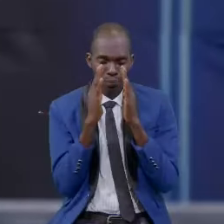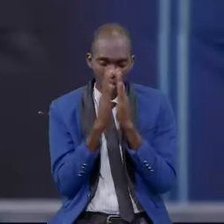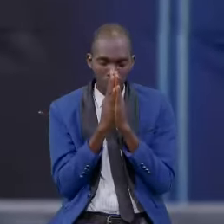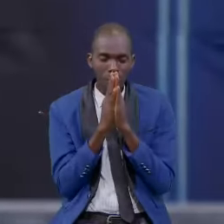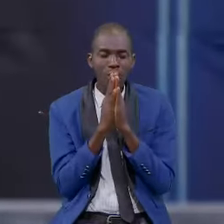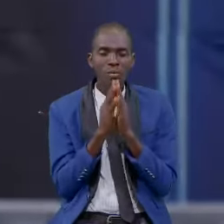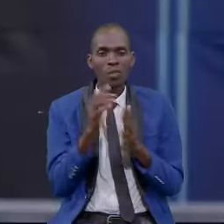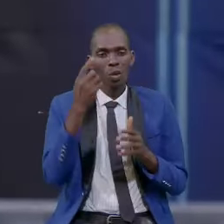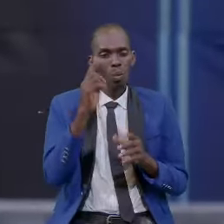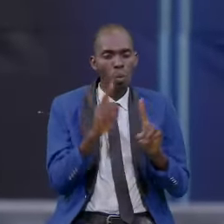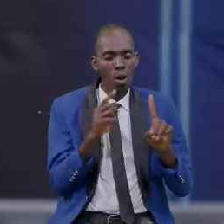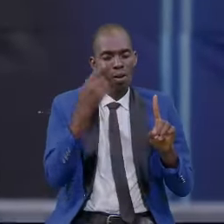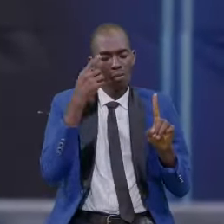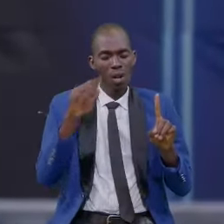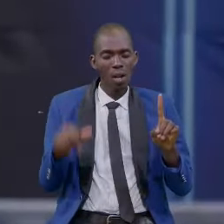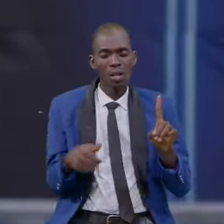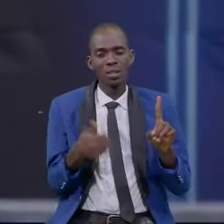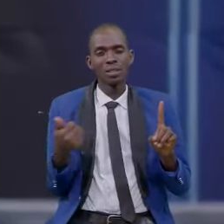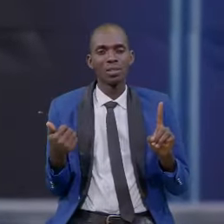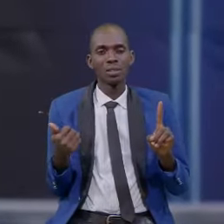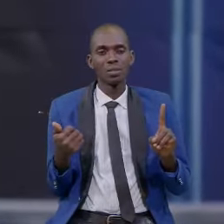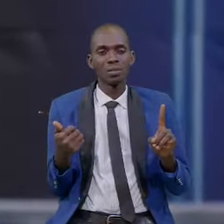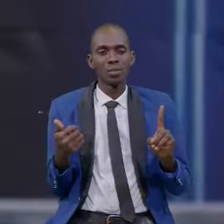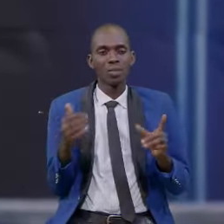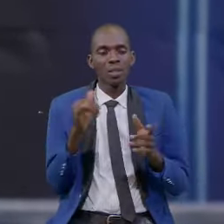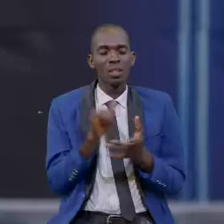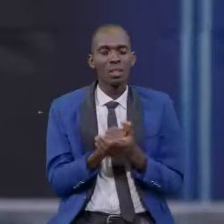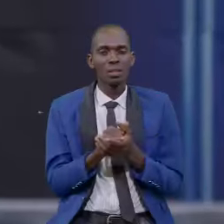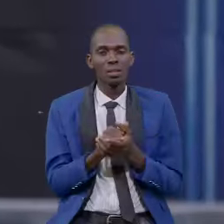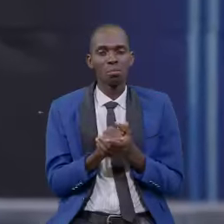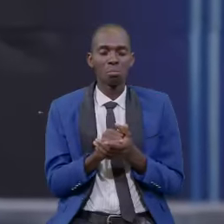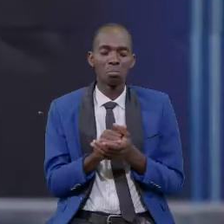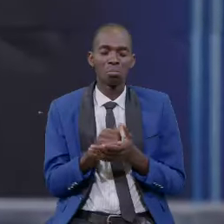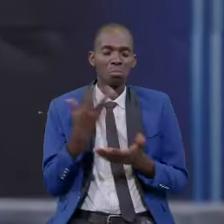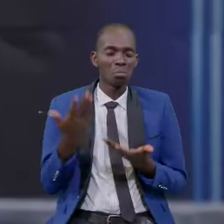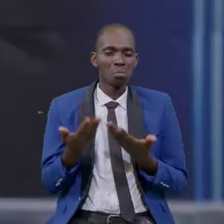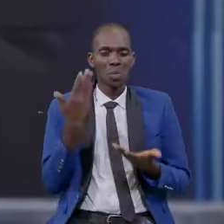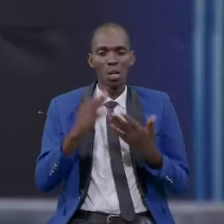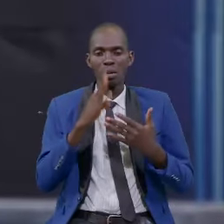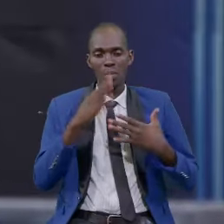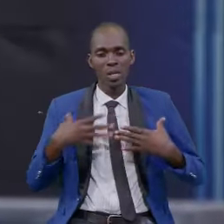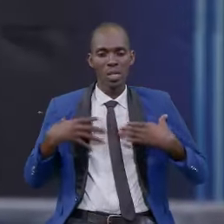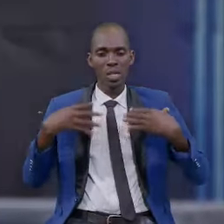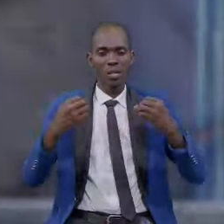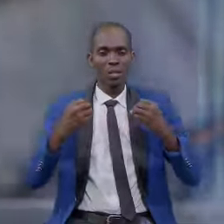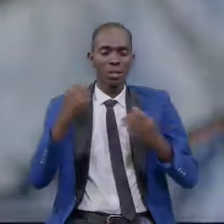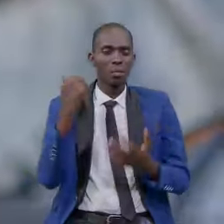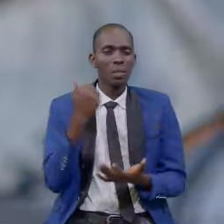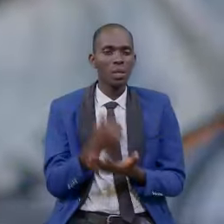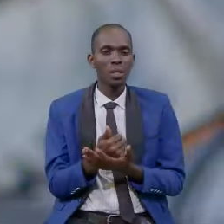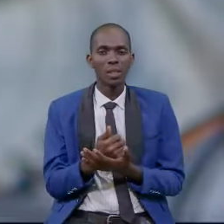for another that ye may be healed. Did you hear that? It